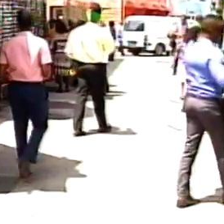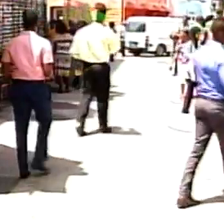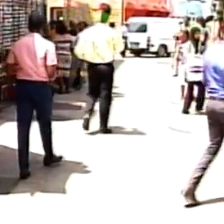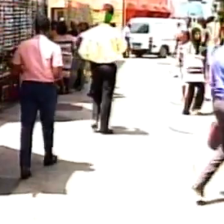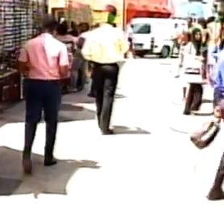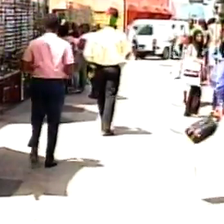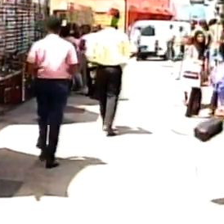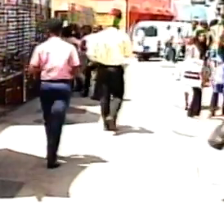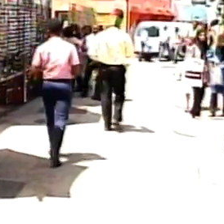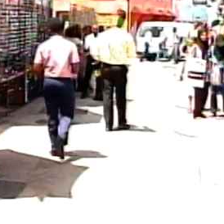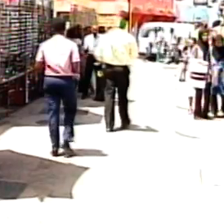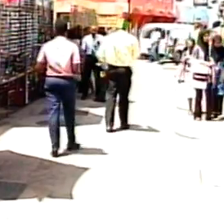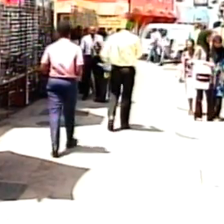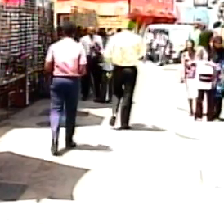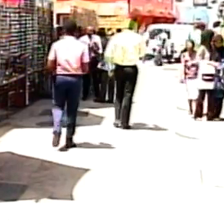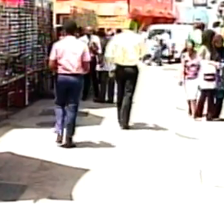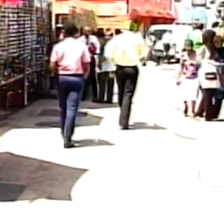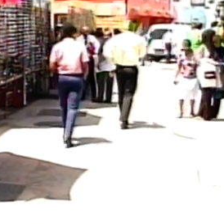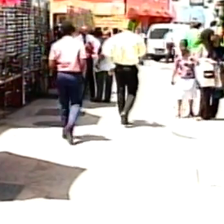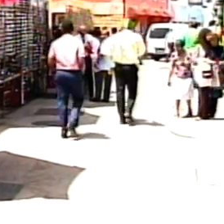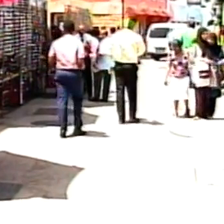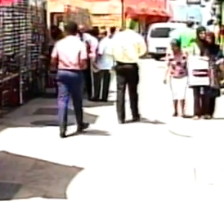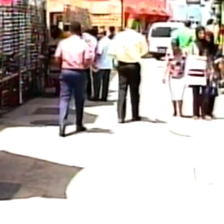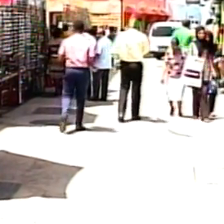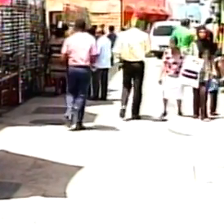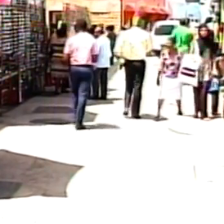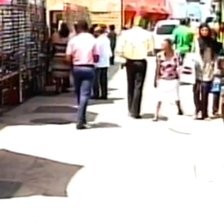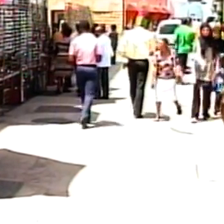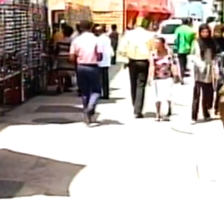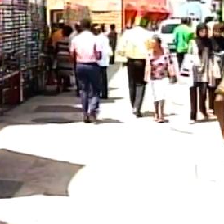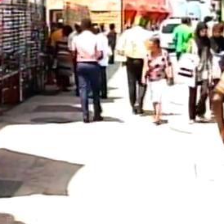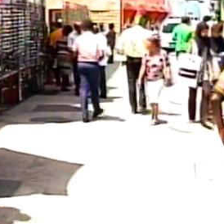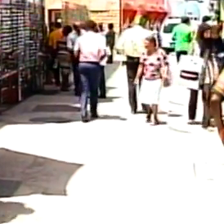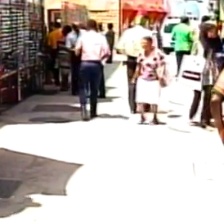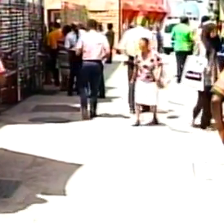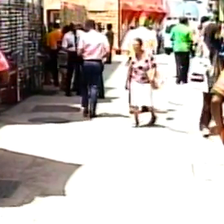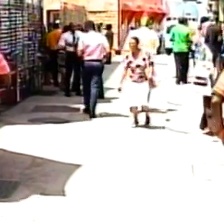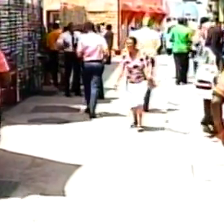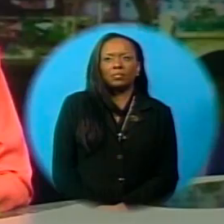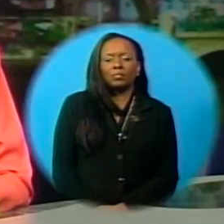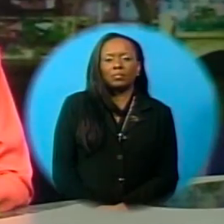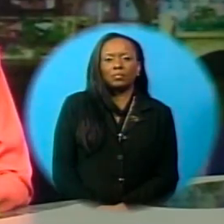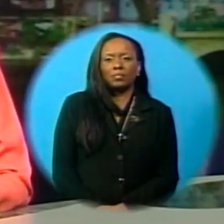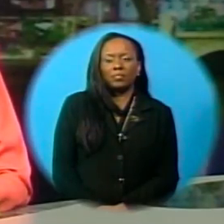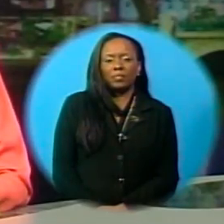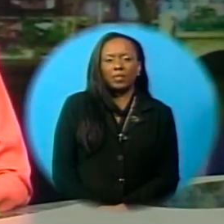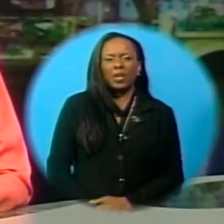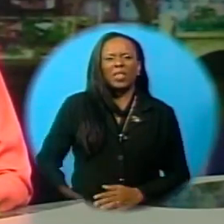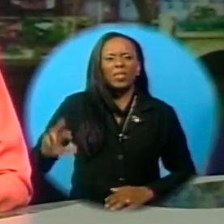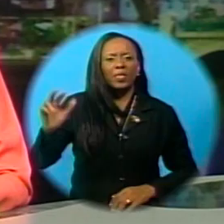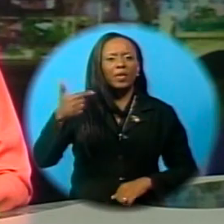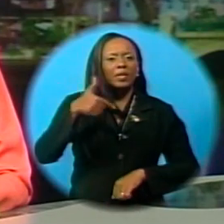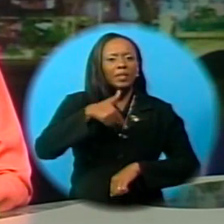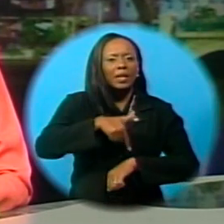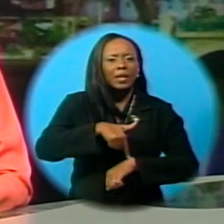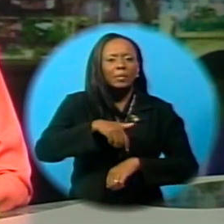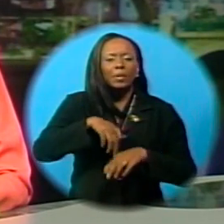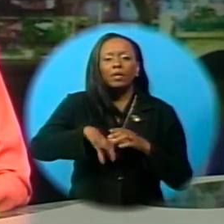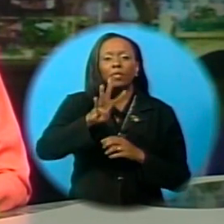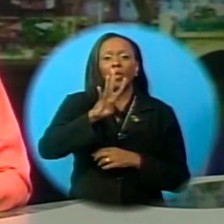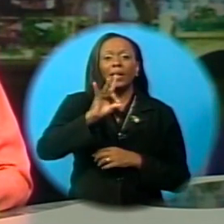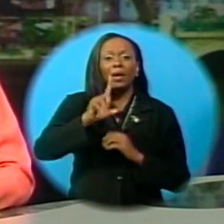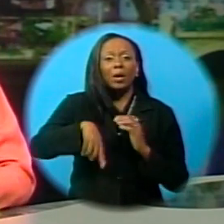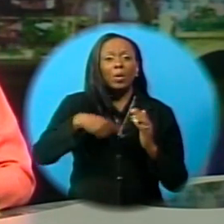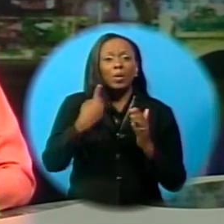interest of vendors and the public. Shane Seeley, CBC News. Well, for the third time in